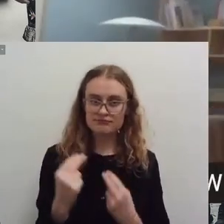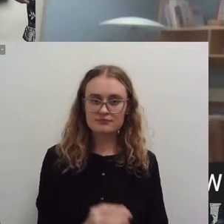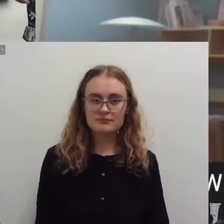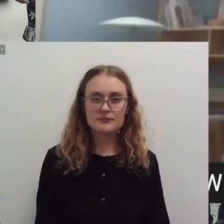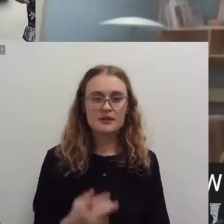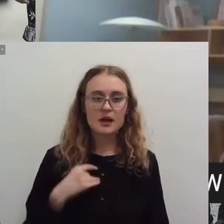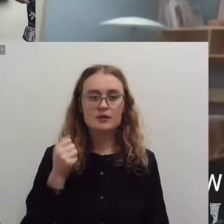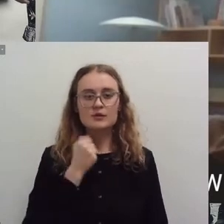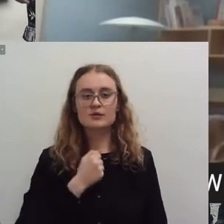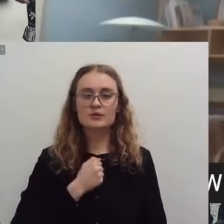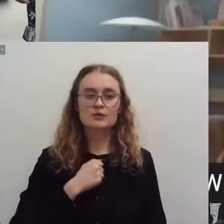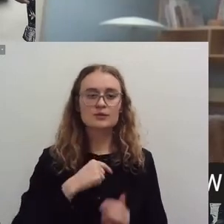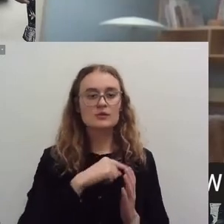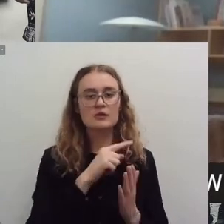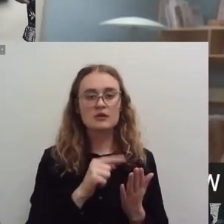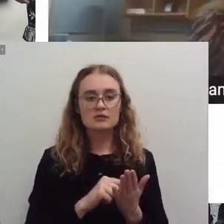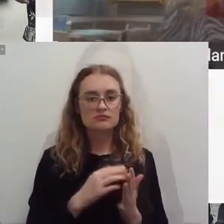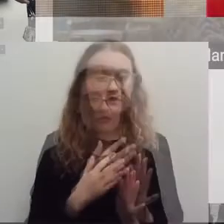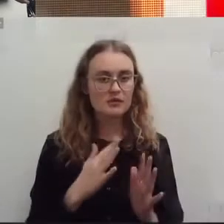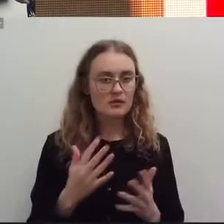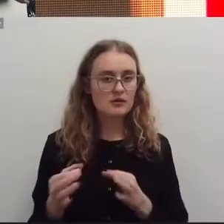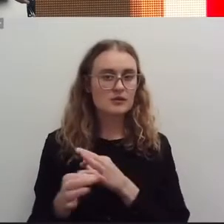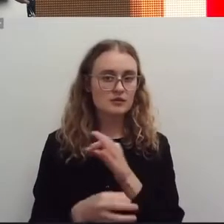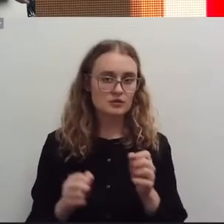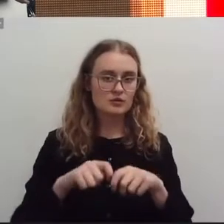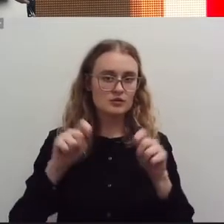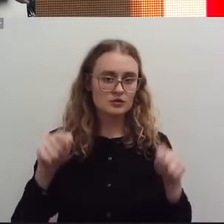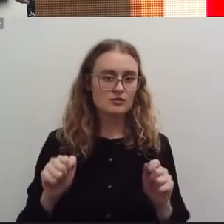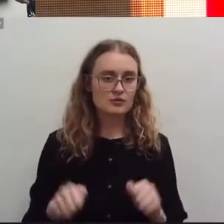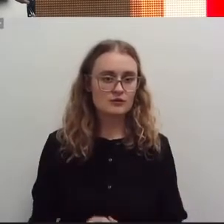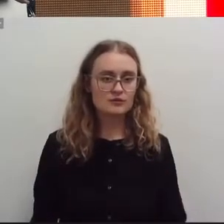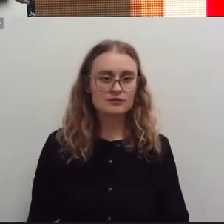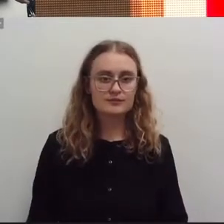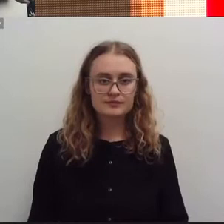discussing together. Yes, we will. Thank you very much, Anna.